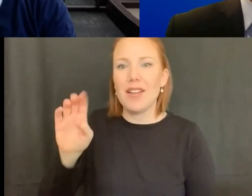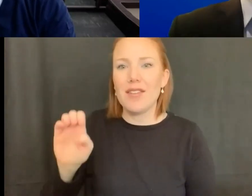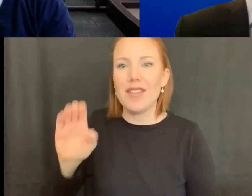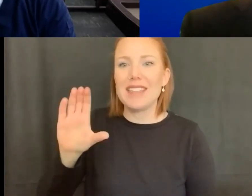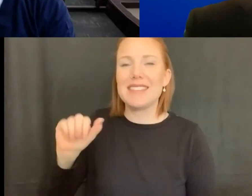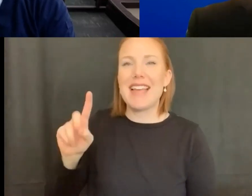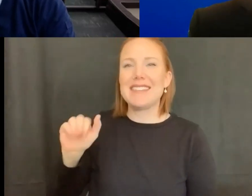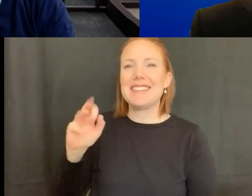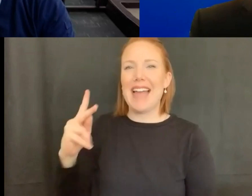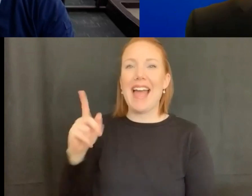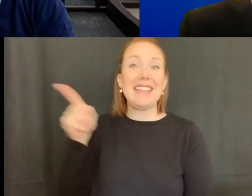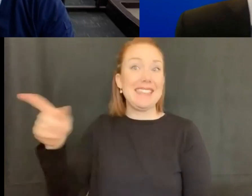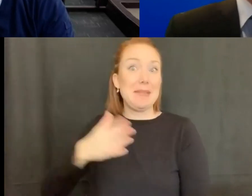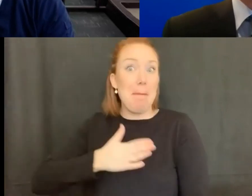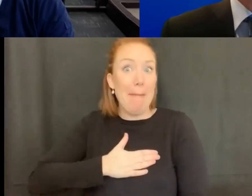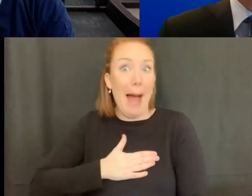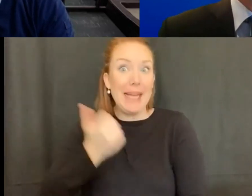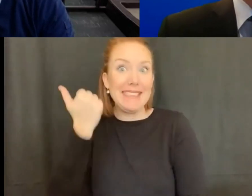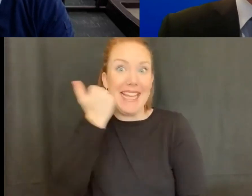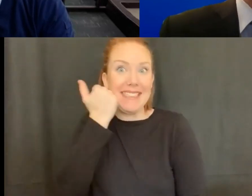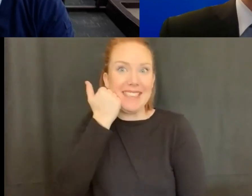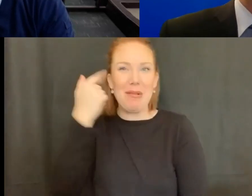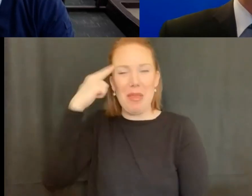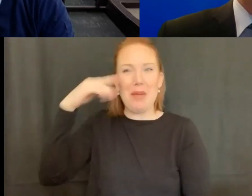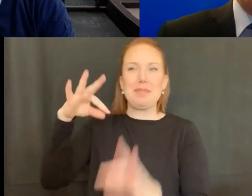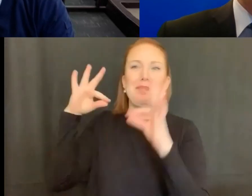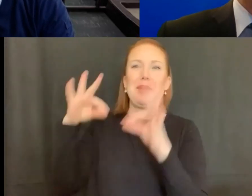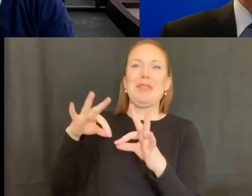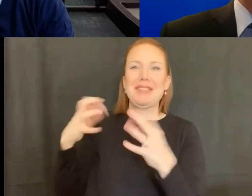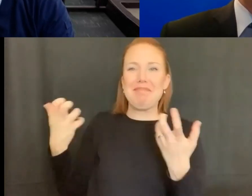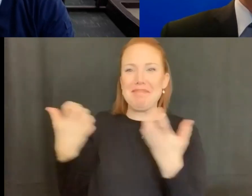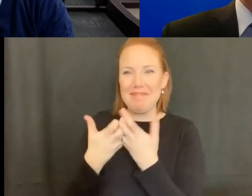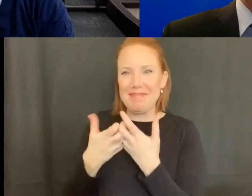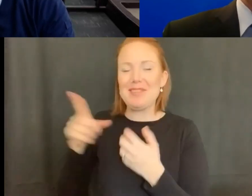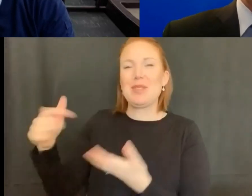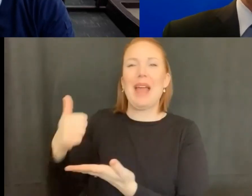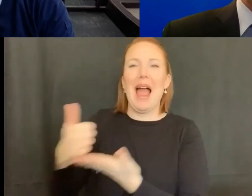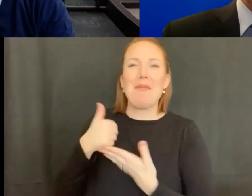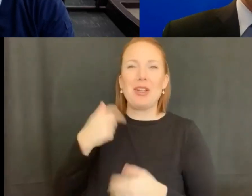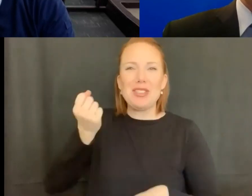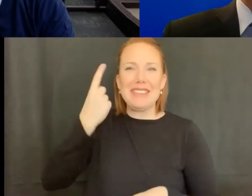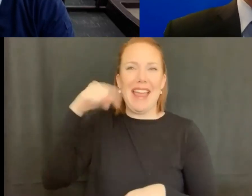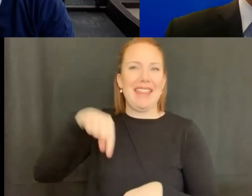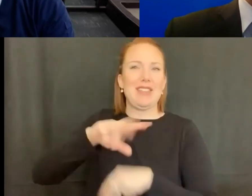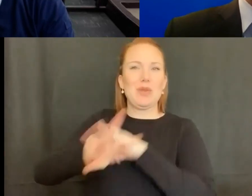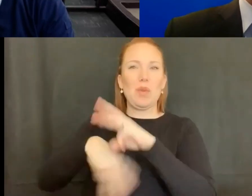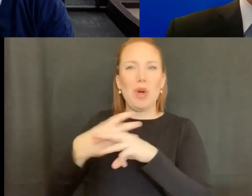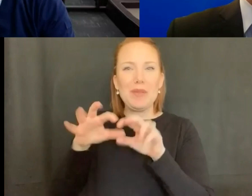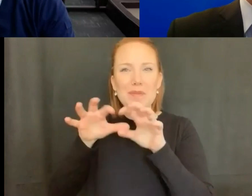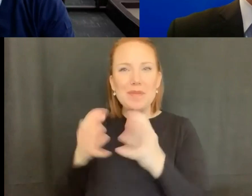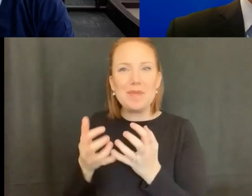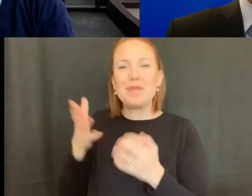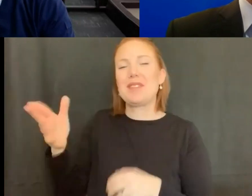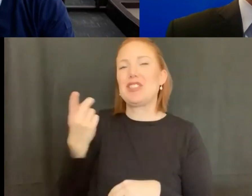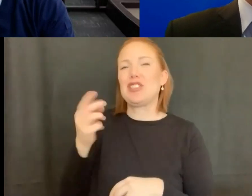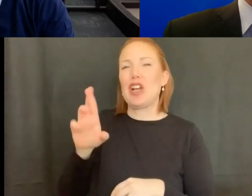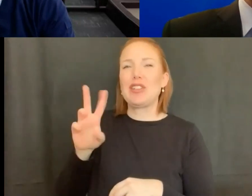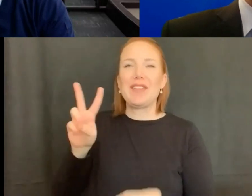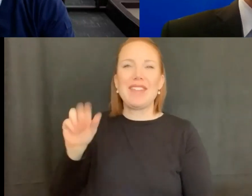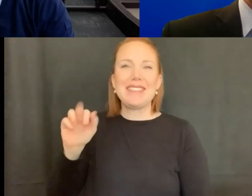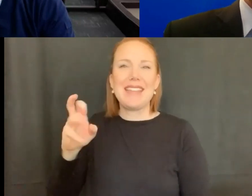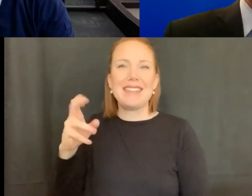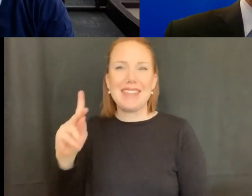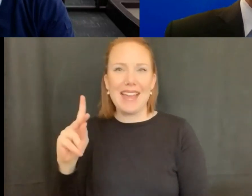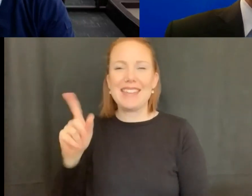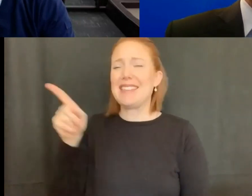dentist. And so I thought who better to help us understand this world than Dr. Vacendak, who's just been great